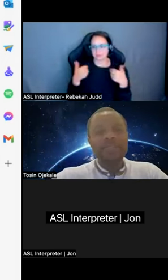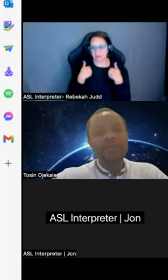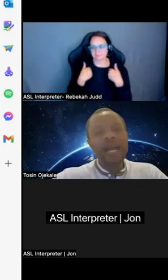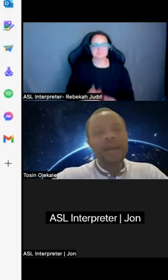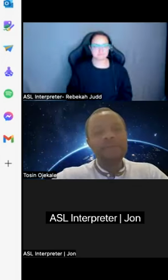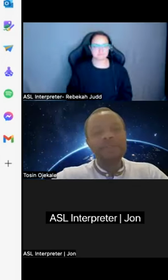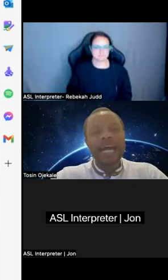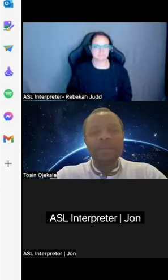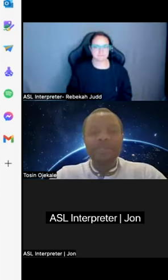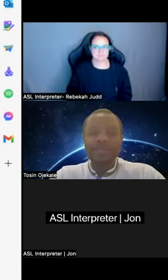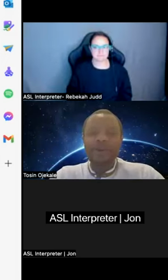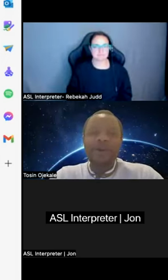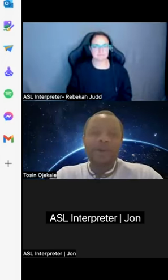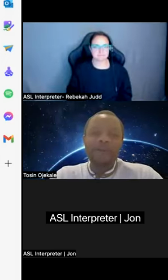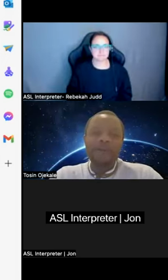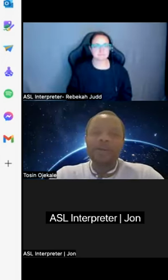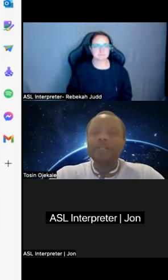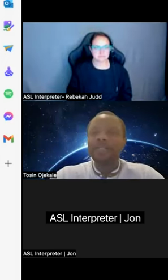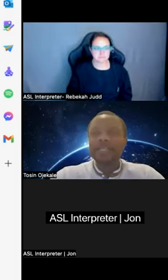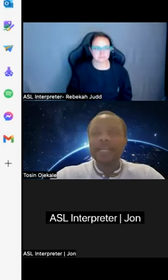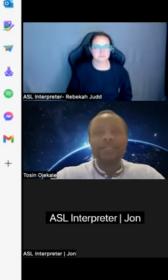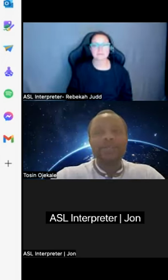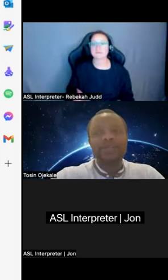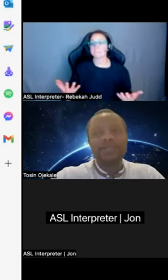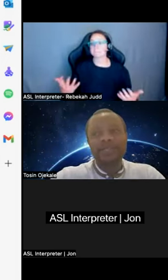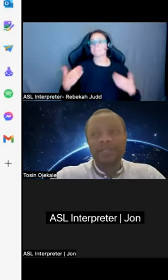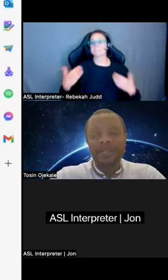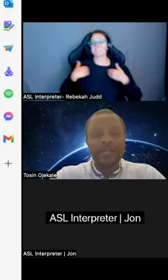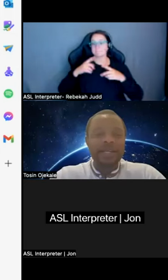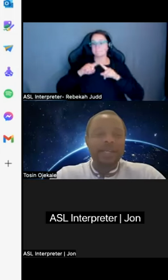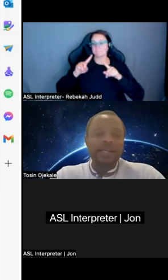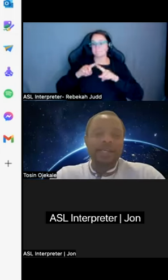All right, so we have types of detectors.